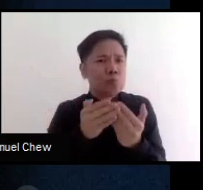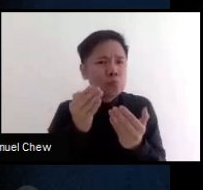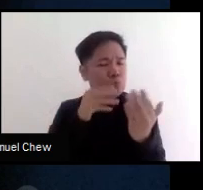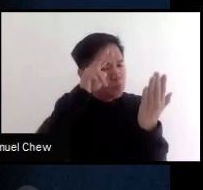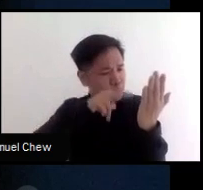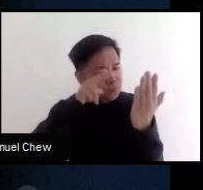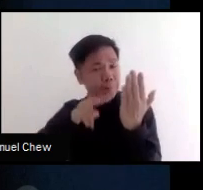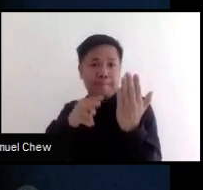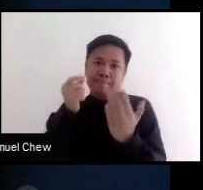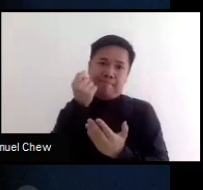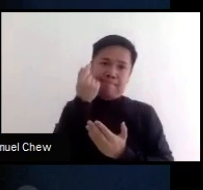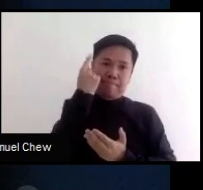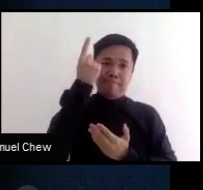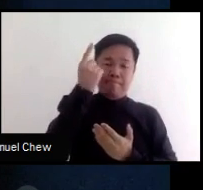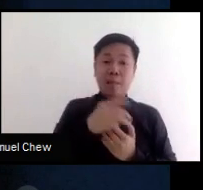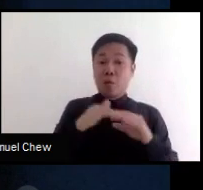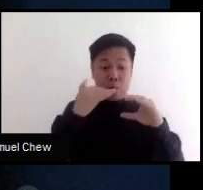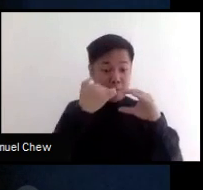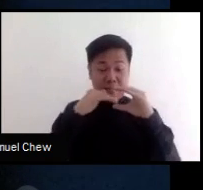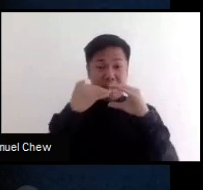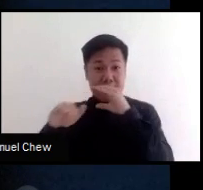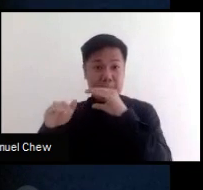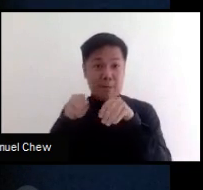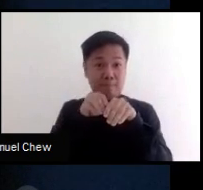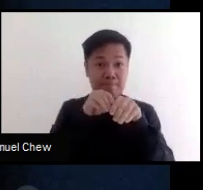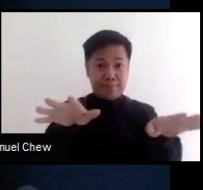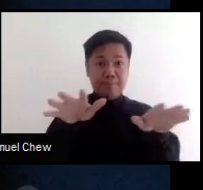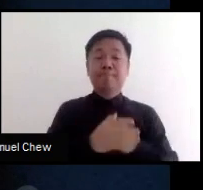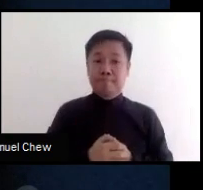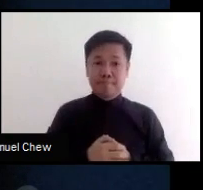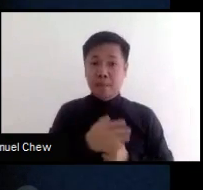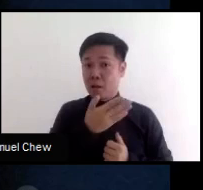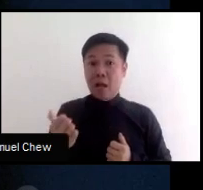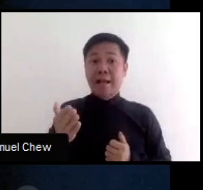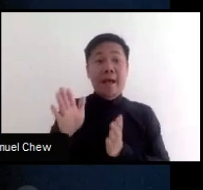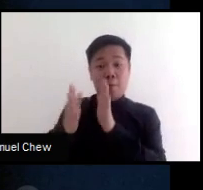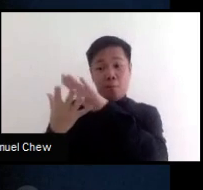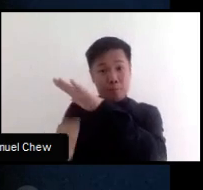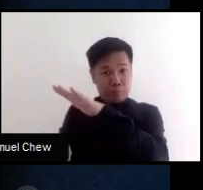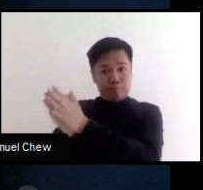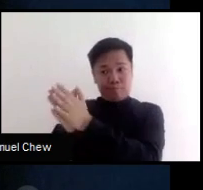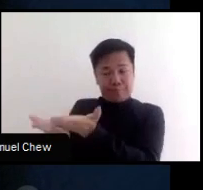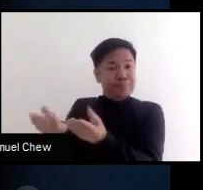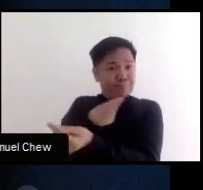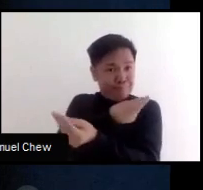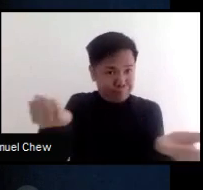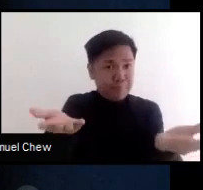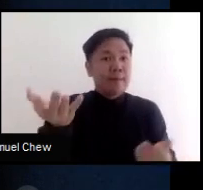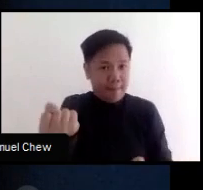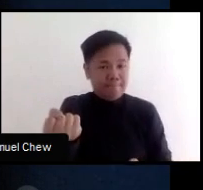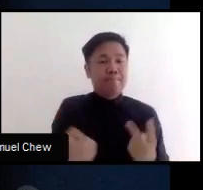be sending it by email to all registered participants of this committee and also by hard copy to whoever wants it. Thank you, Madam Chair.